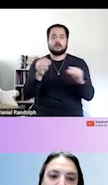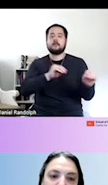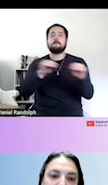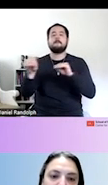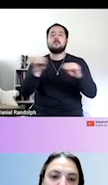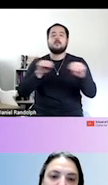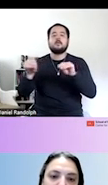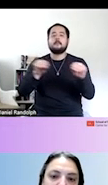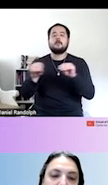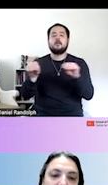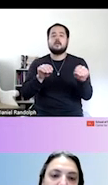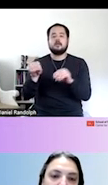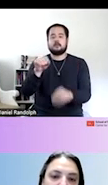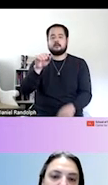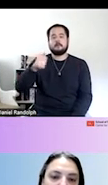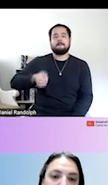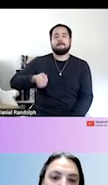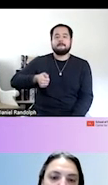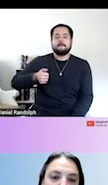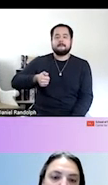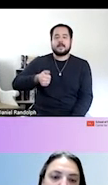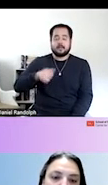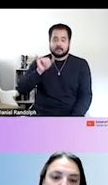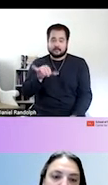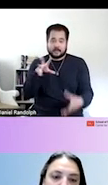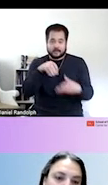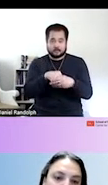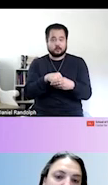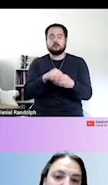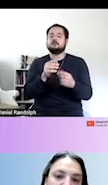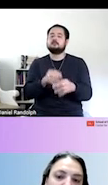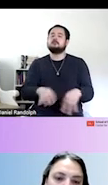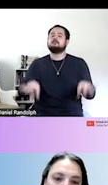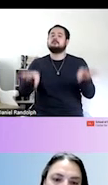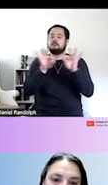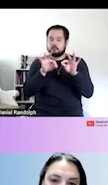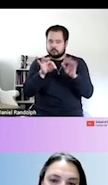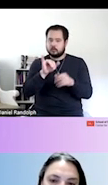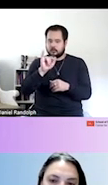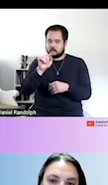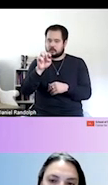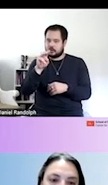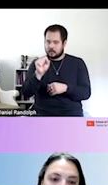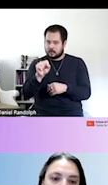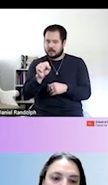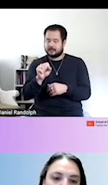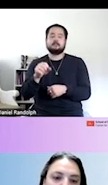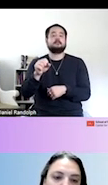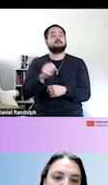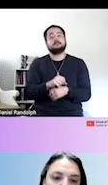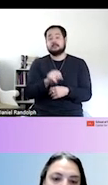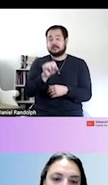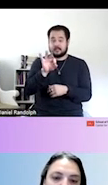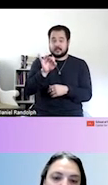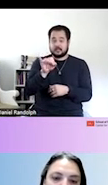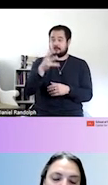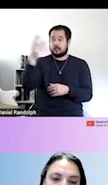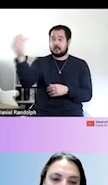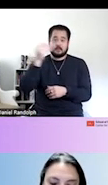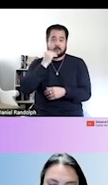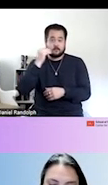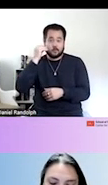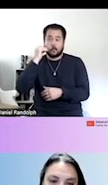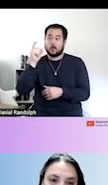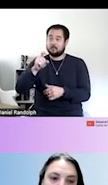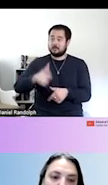bag that includes the items that you need to survive while you're away from your home. So when we think about